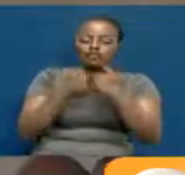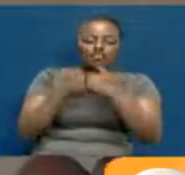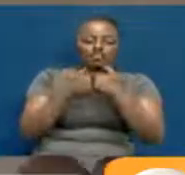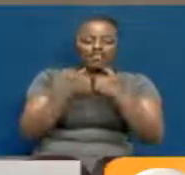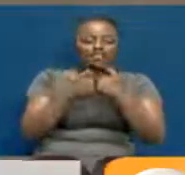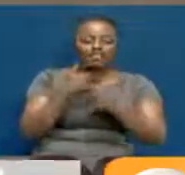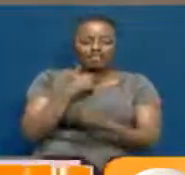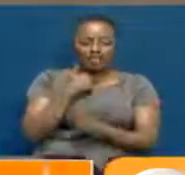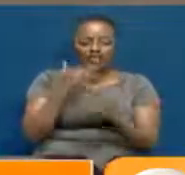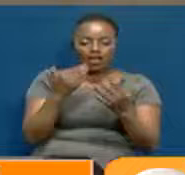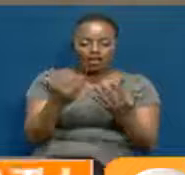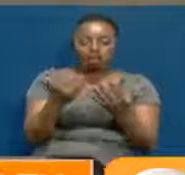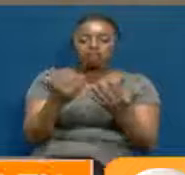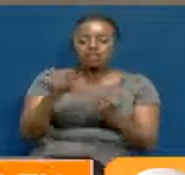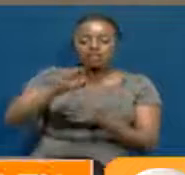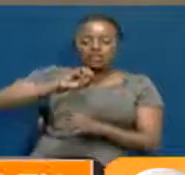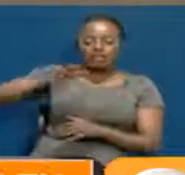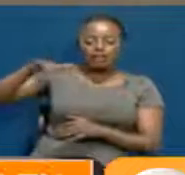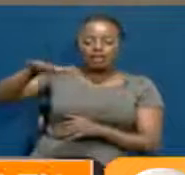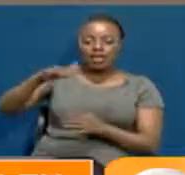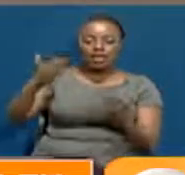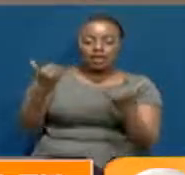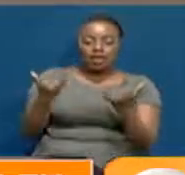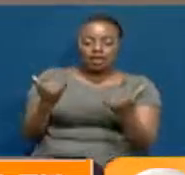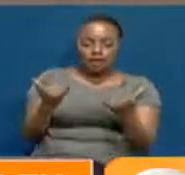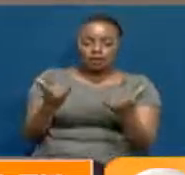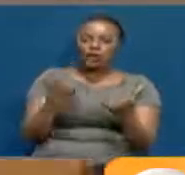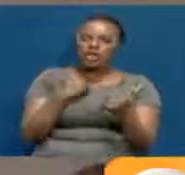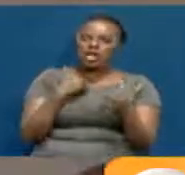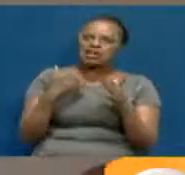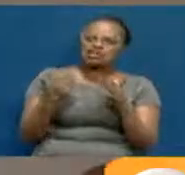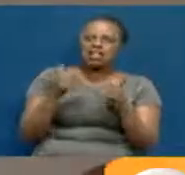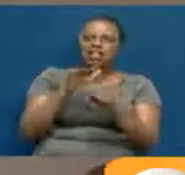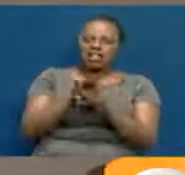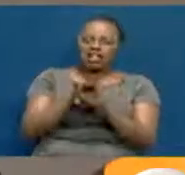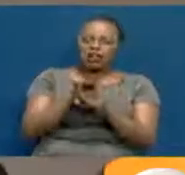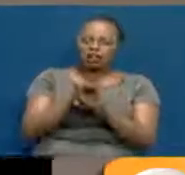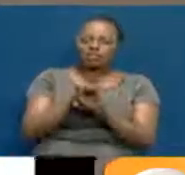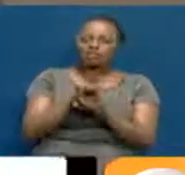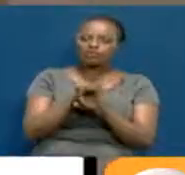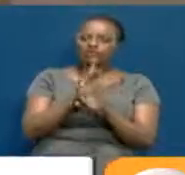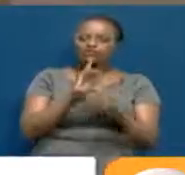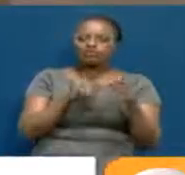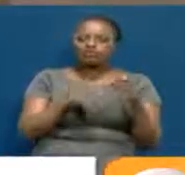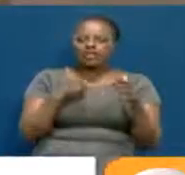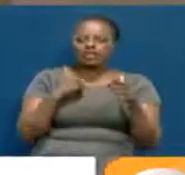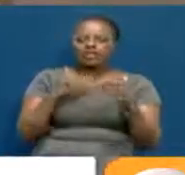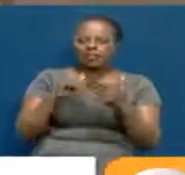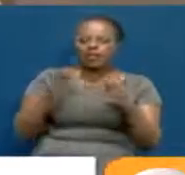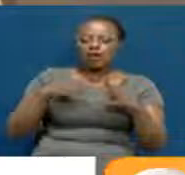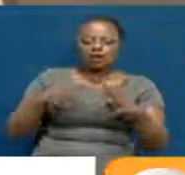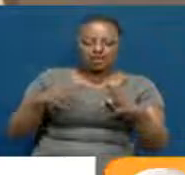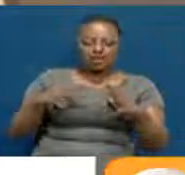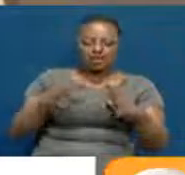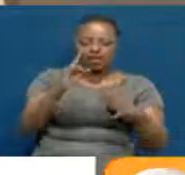challenges, especially in the informal settlements like where we are, where we have high, what we would call a defaulter rate in terms